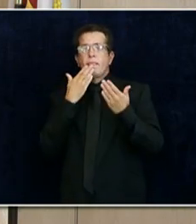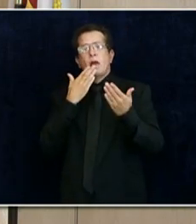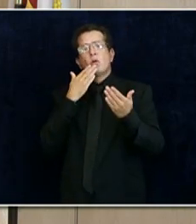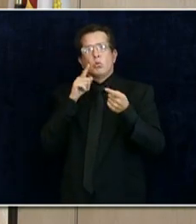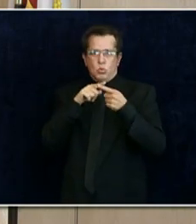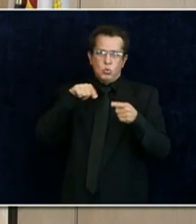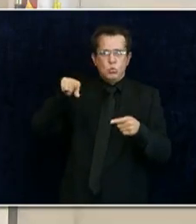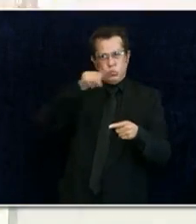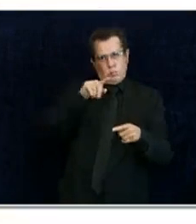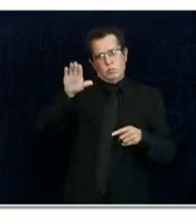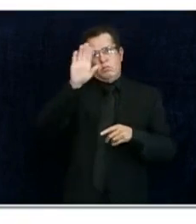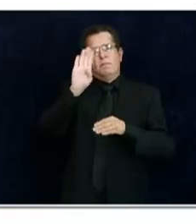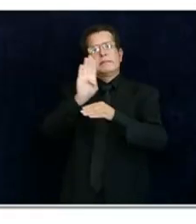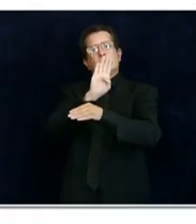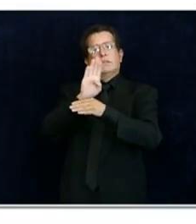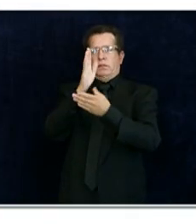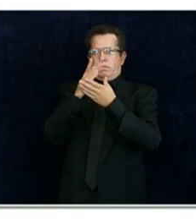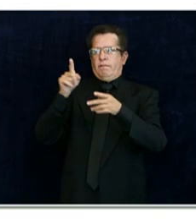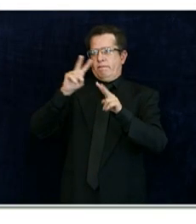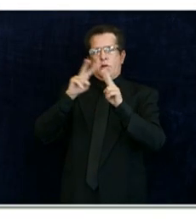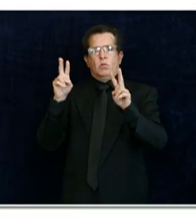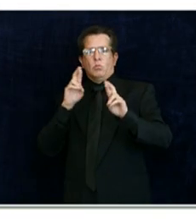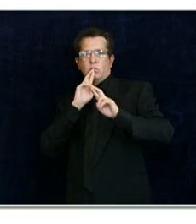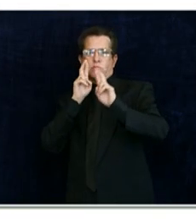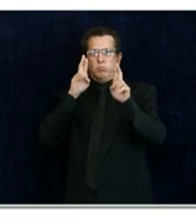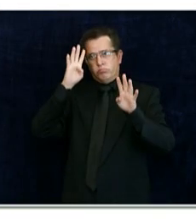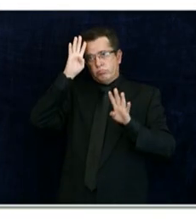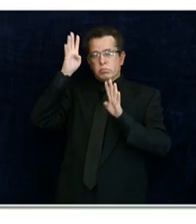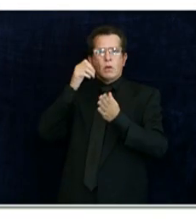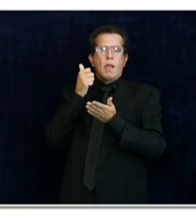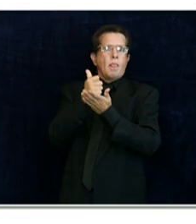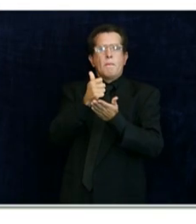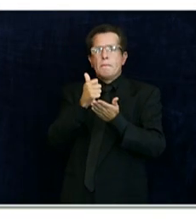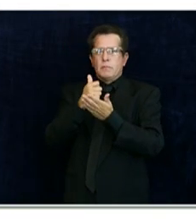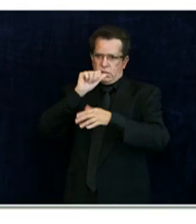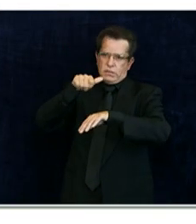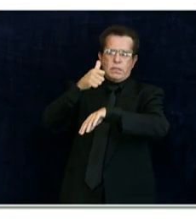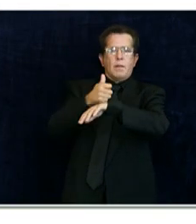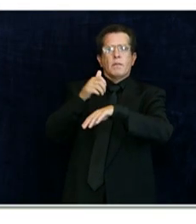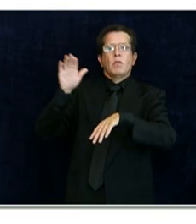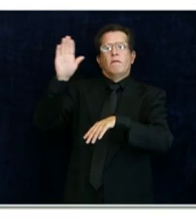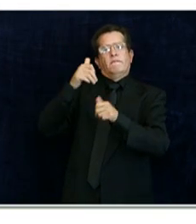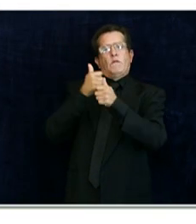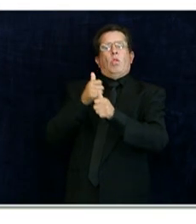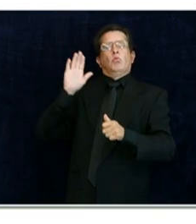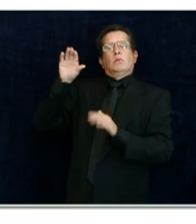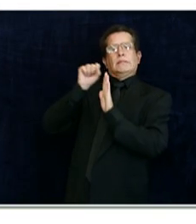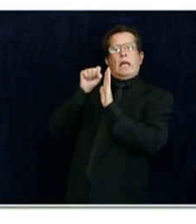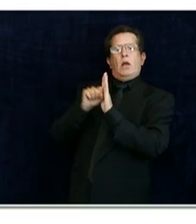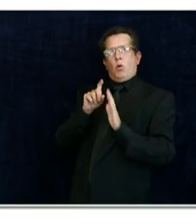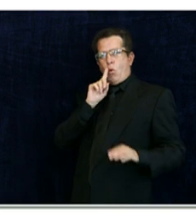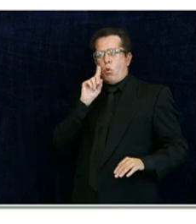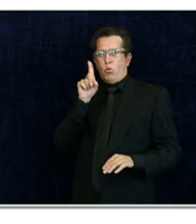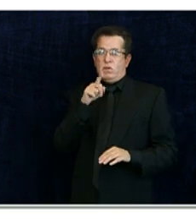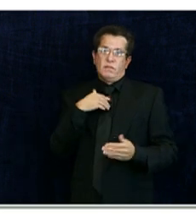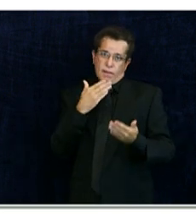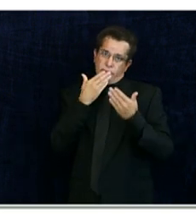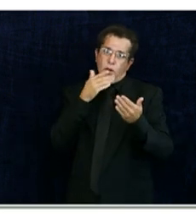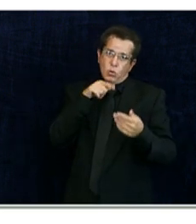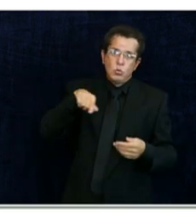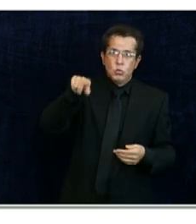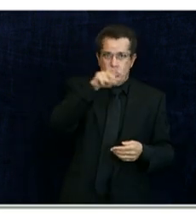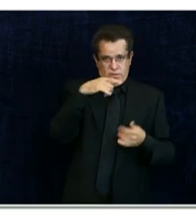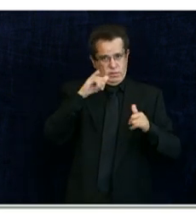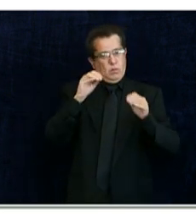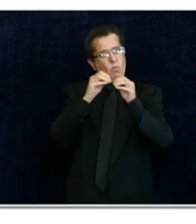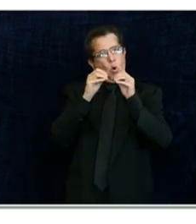go out to those businesses that have been responsive and innovative to implement the state's orders. And continuing these efforts